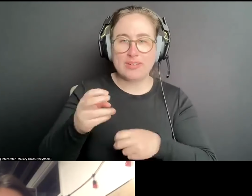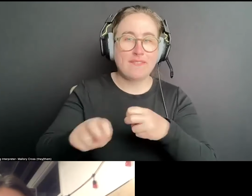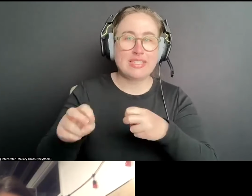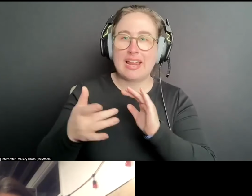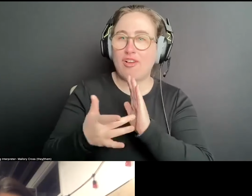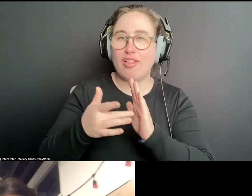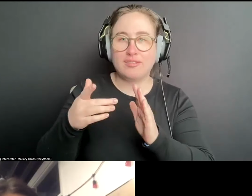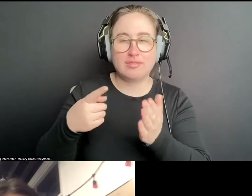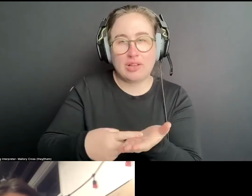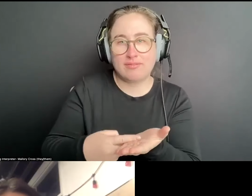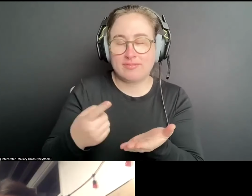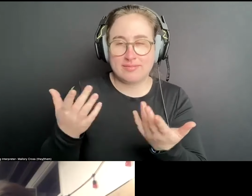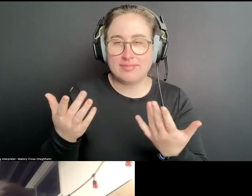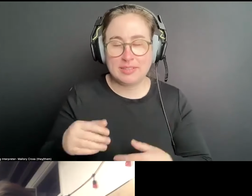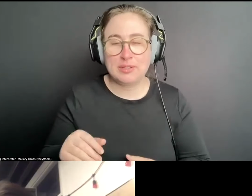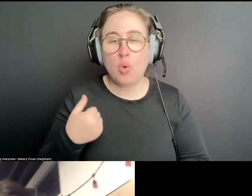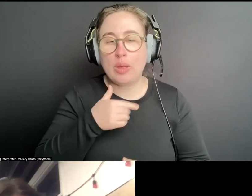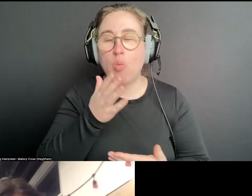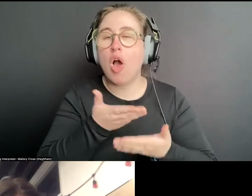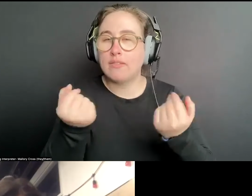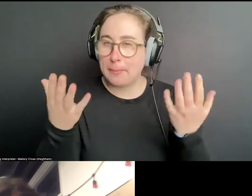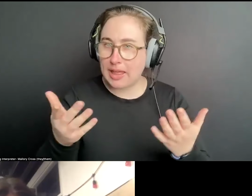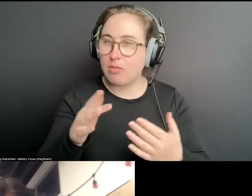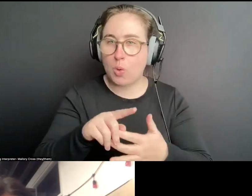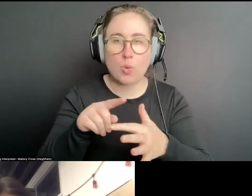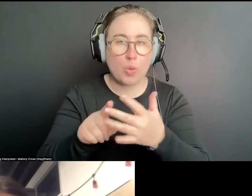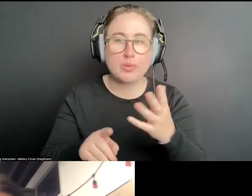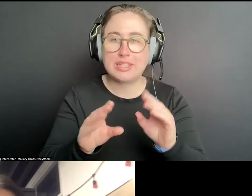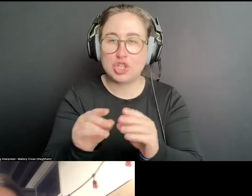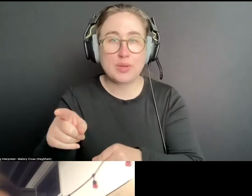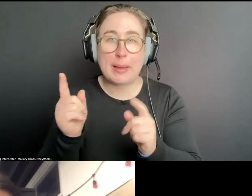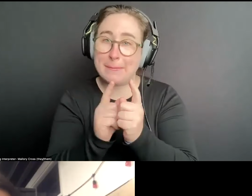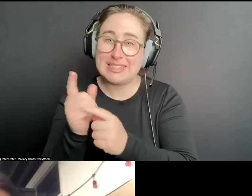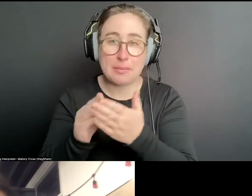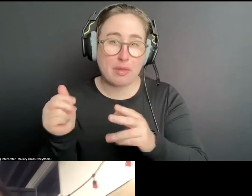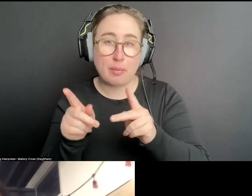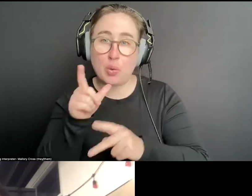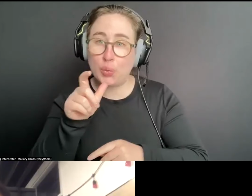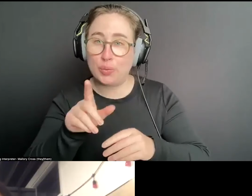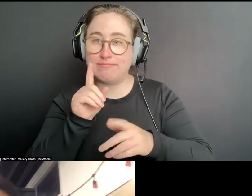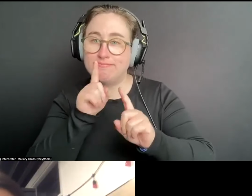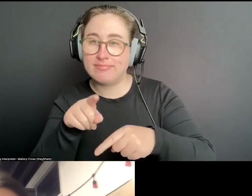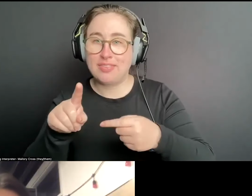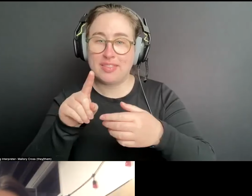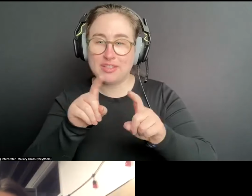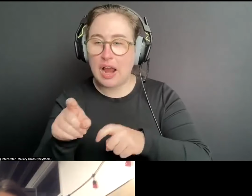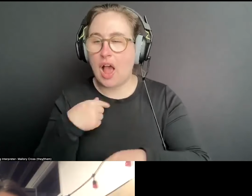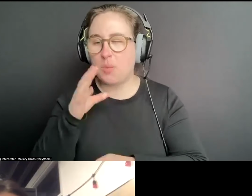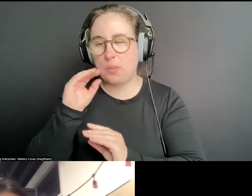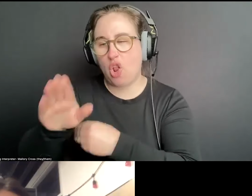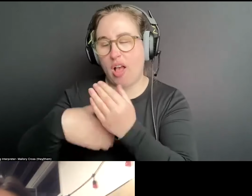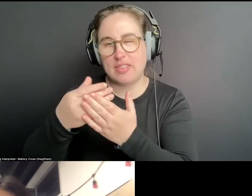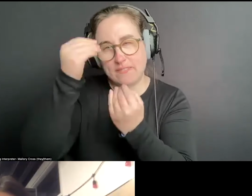through it. So we're gonna offer several of those sessions. You can meet your fellow survey respondents, and I'm gonna go ahead and put all of the information in the chat,